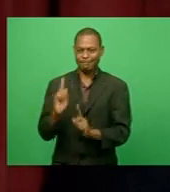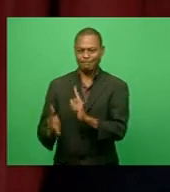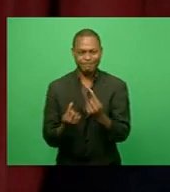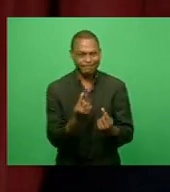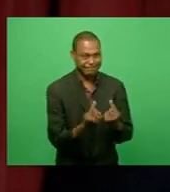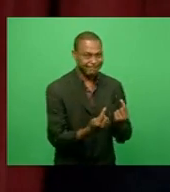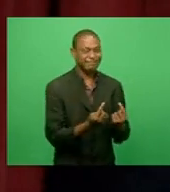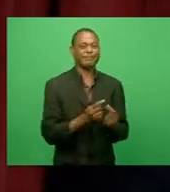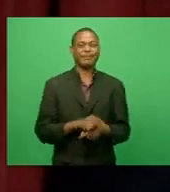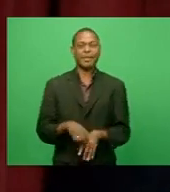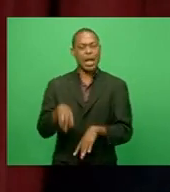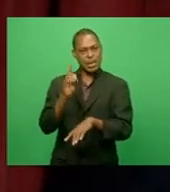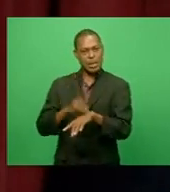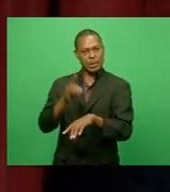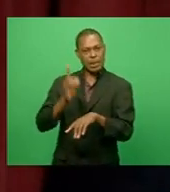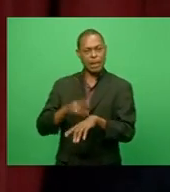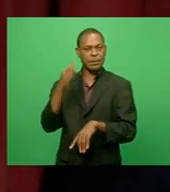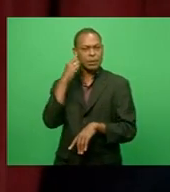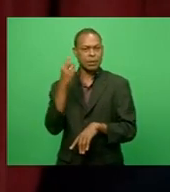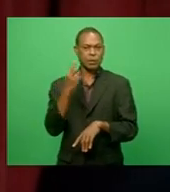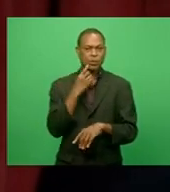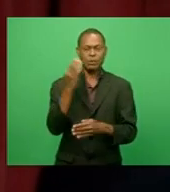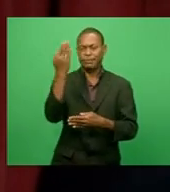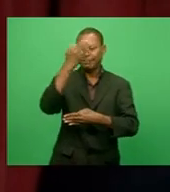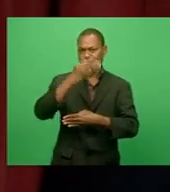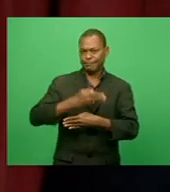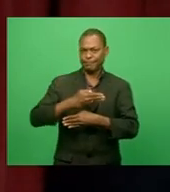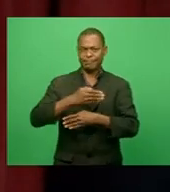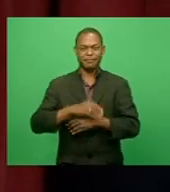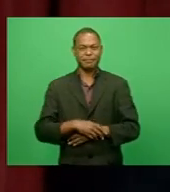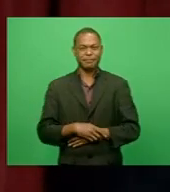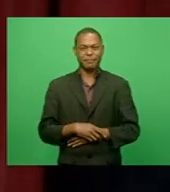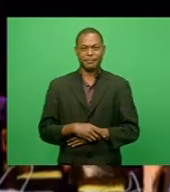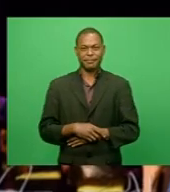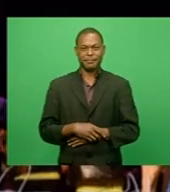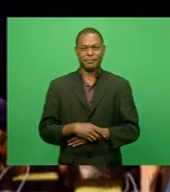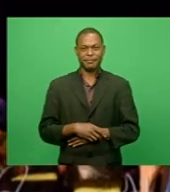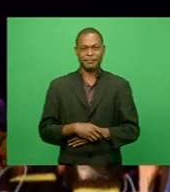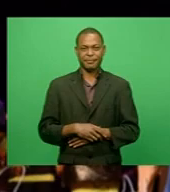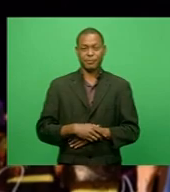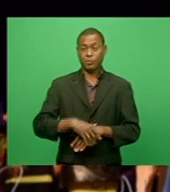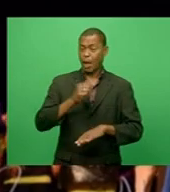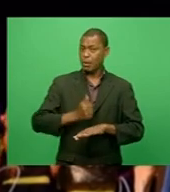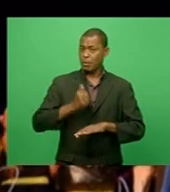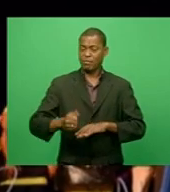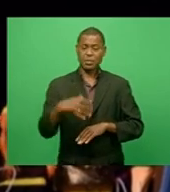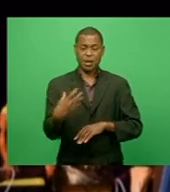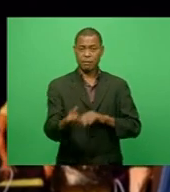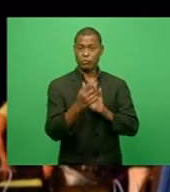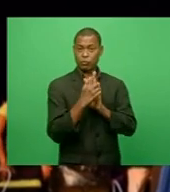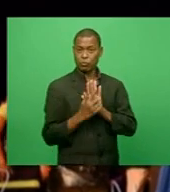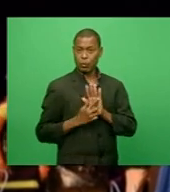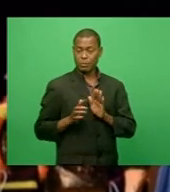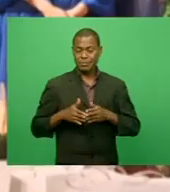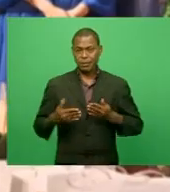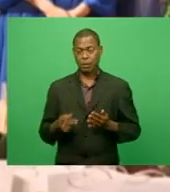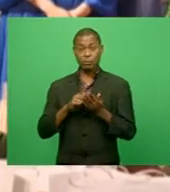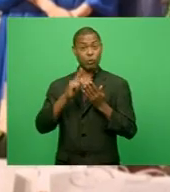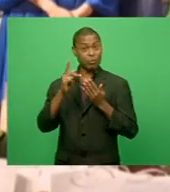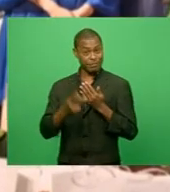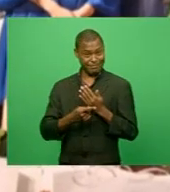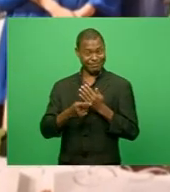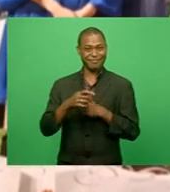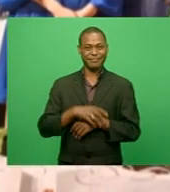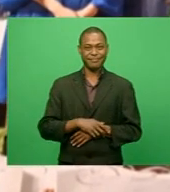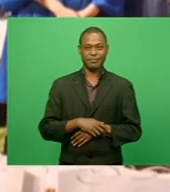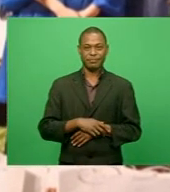disabled and the hearing and visually impaired. The government has put in place laws and programs to